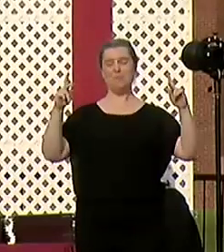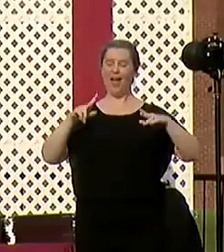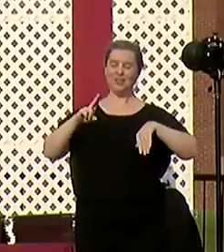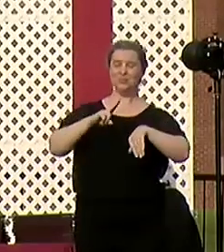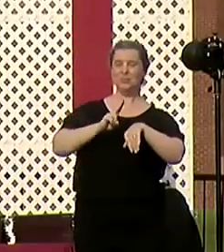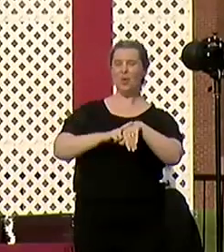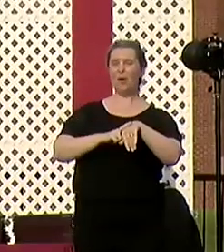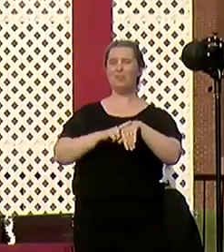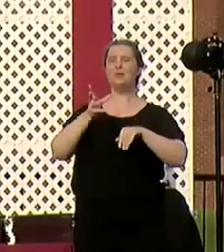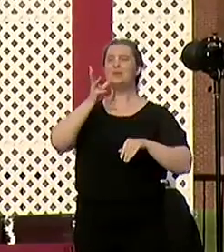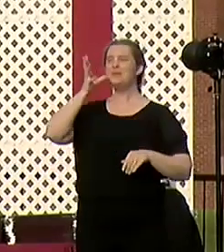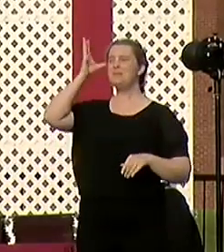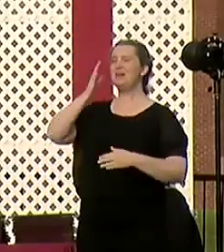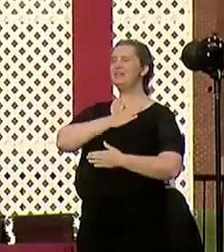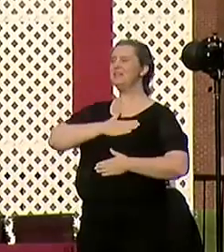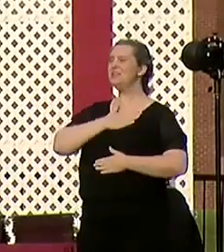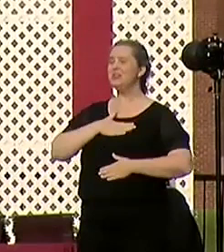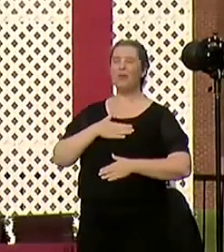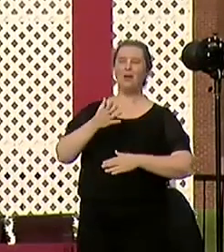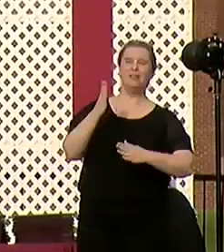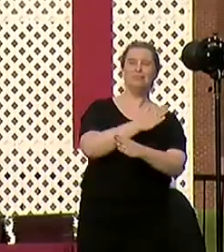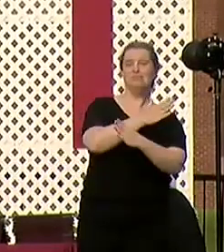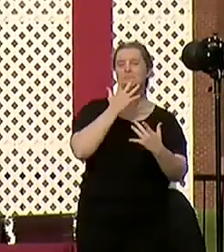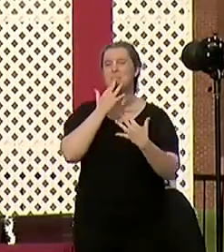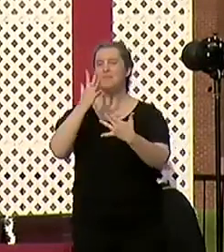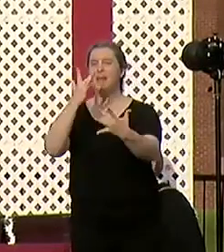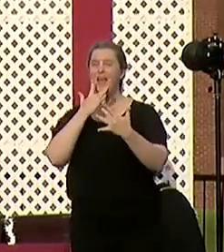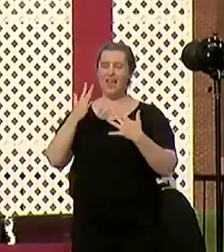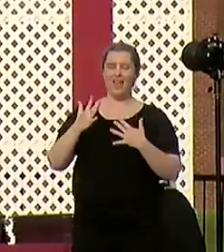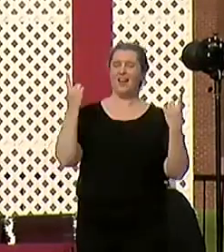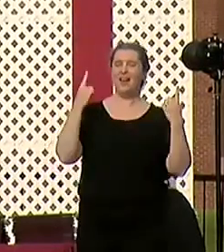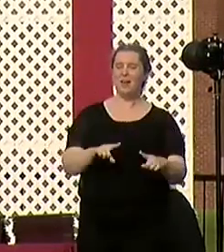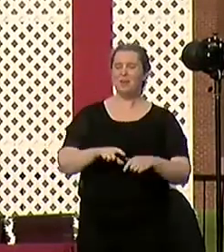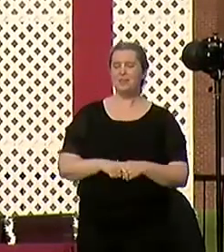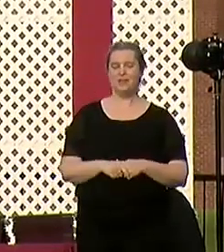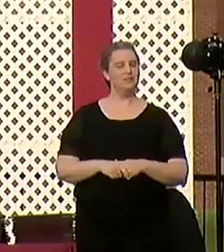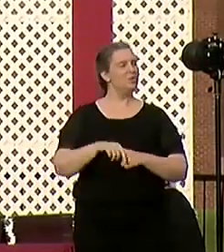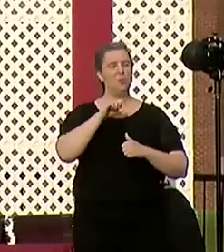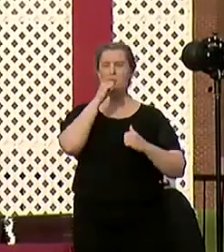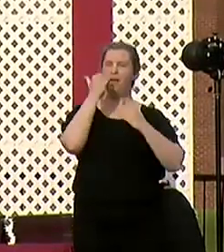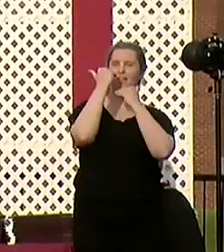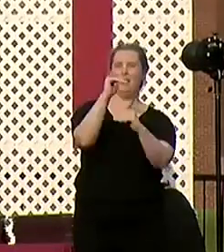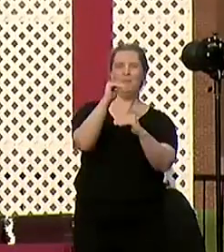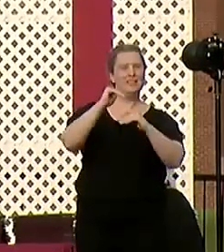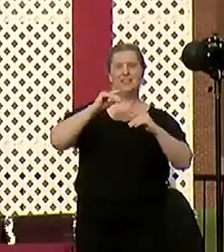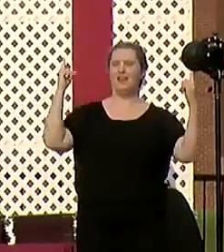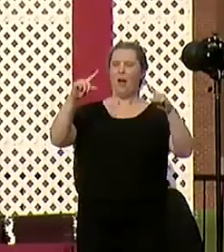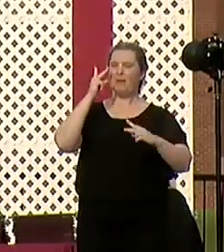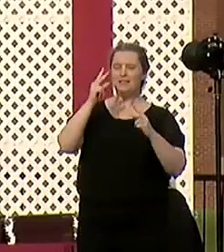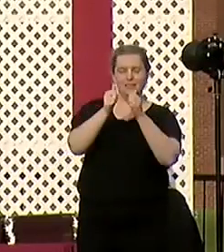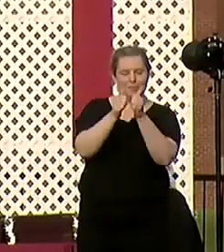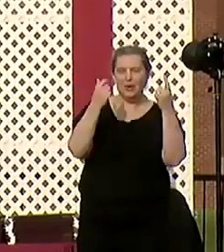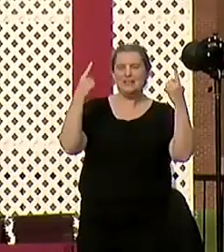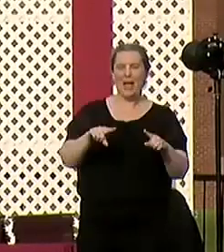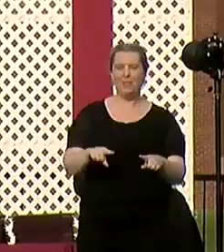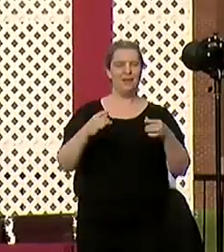spring, parents enjoyed the first band and choral concerts in over a year. Fans weren't limited at games, and we're able to have this in-person